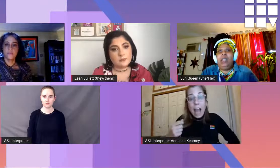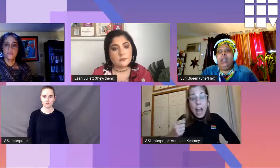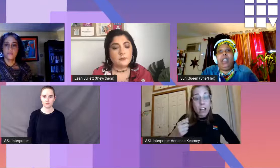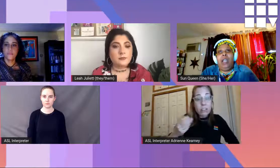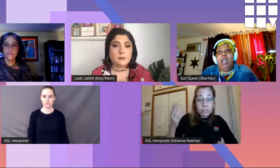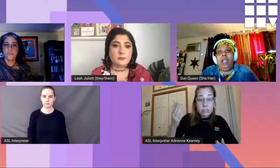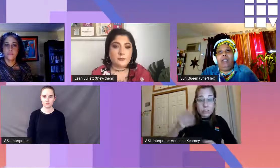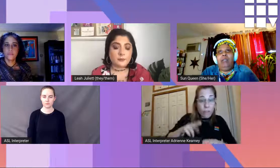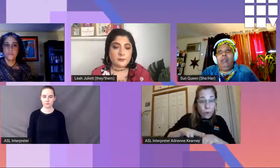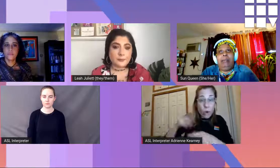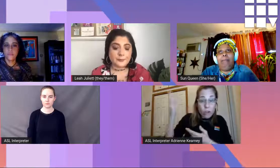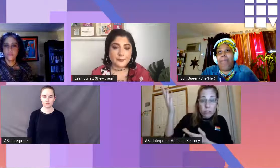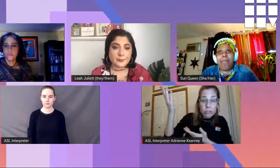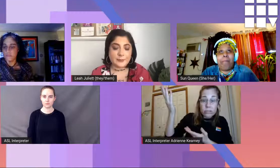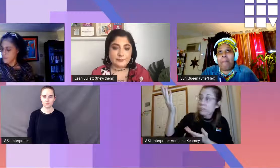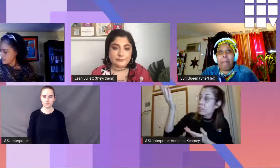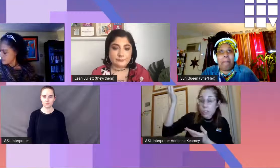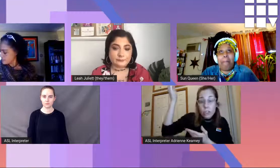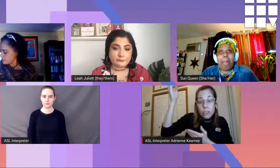So yeah,